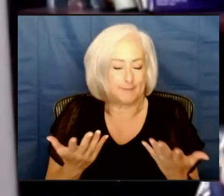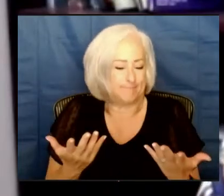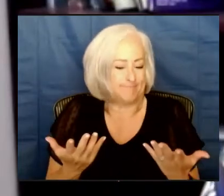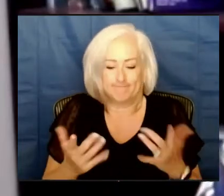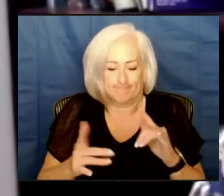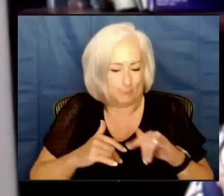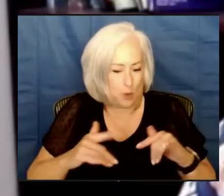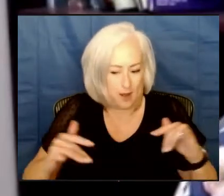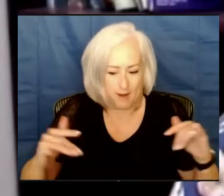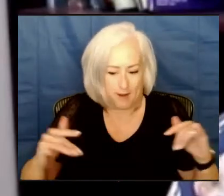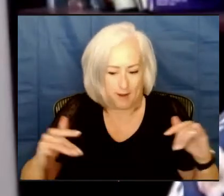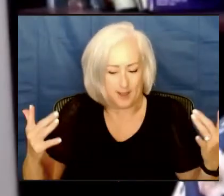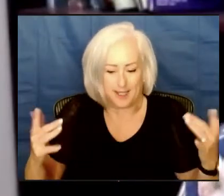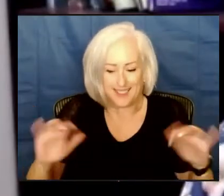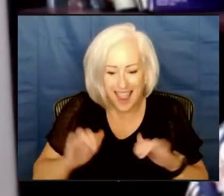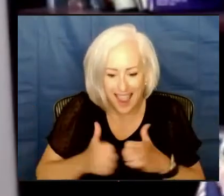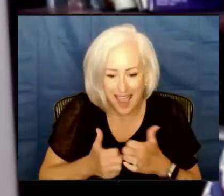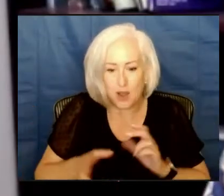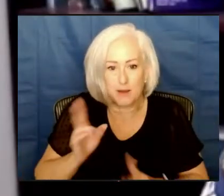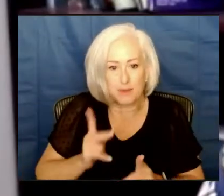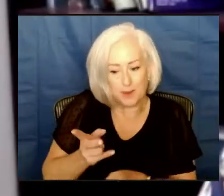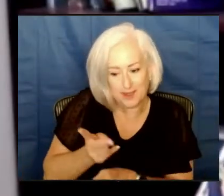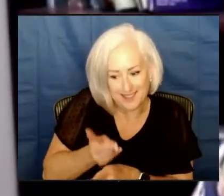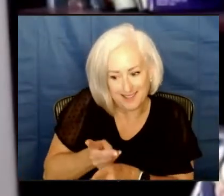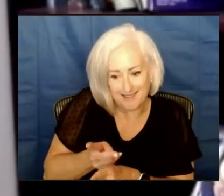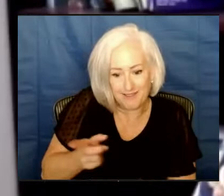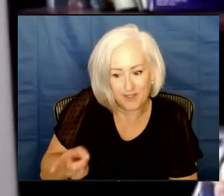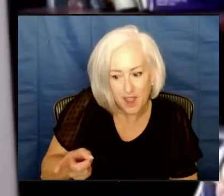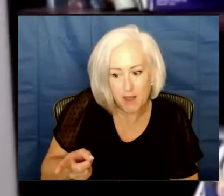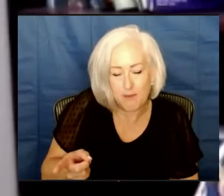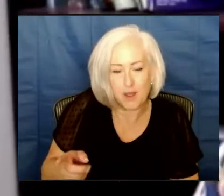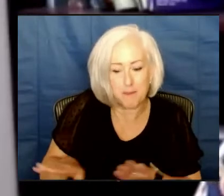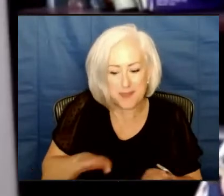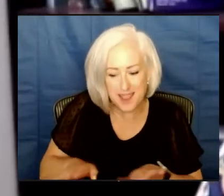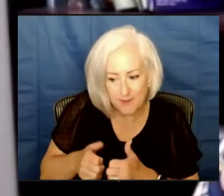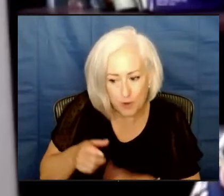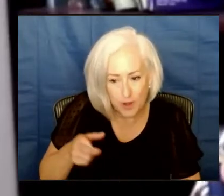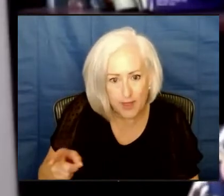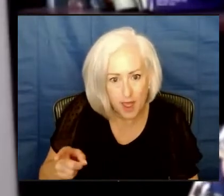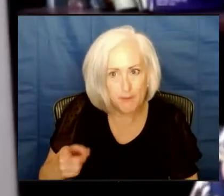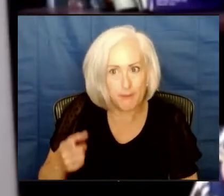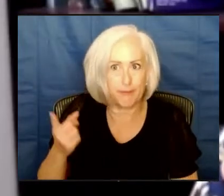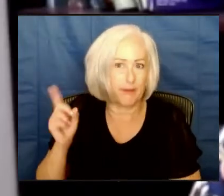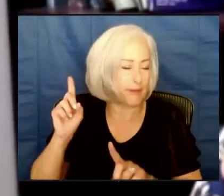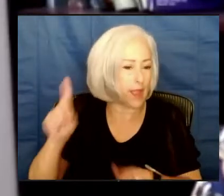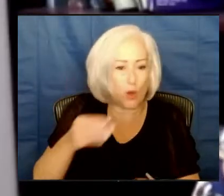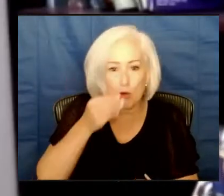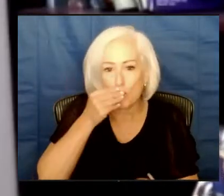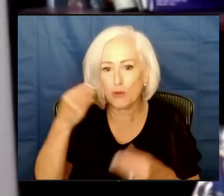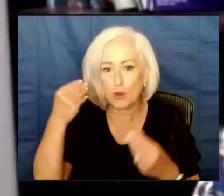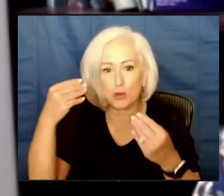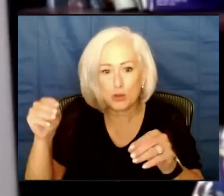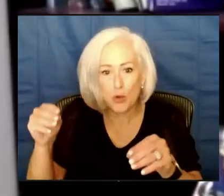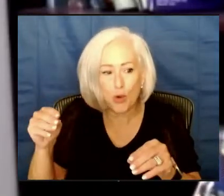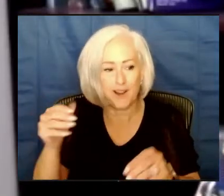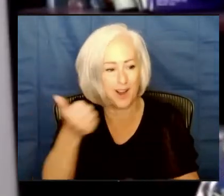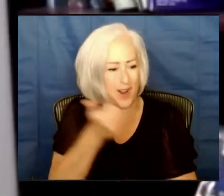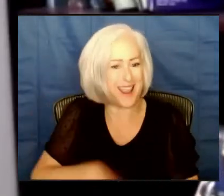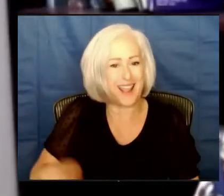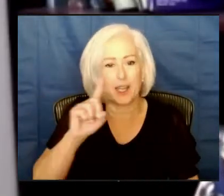treated when they, go to the supermarket or wherever they exist in the world. there's a level